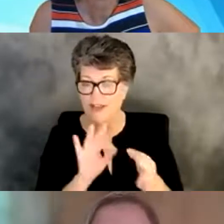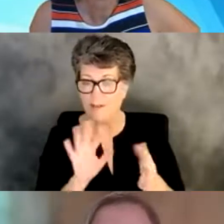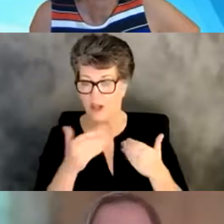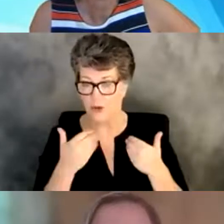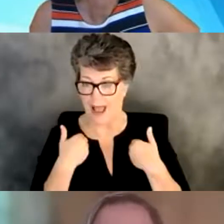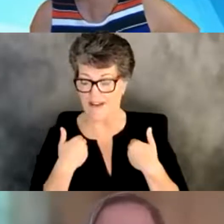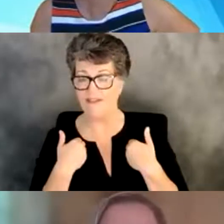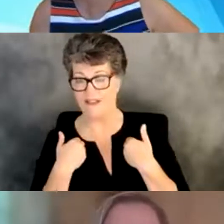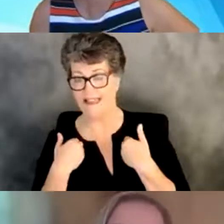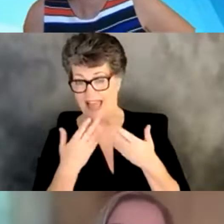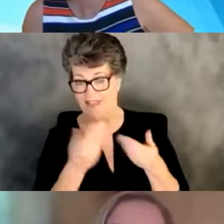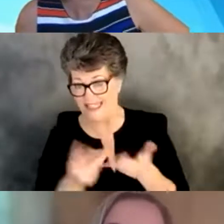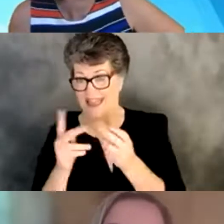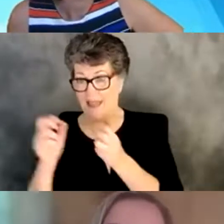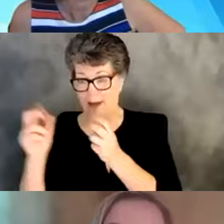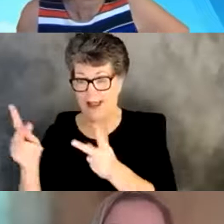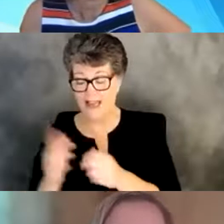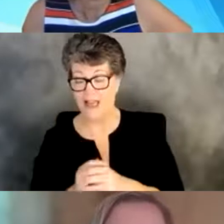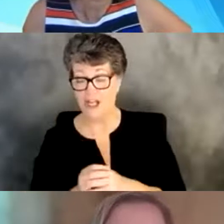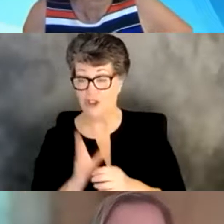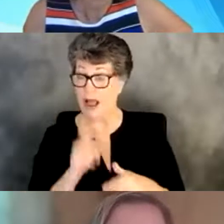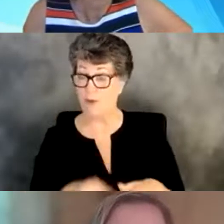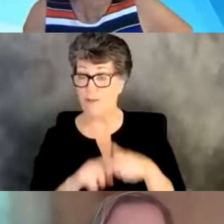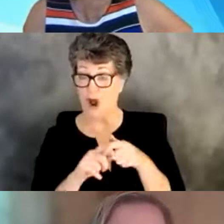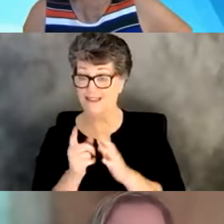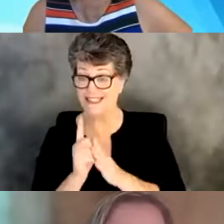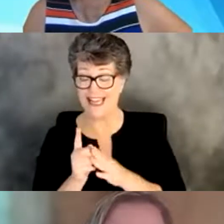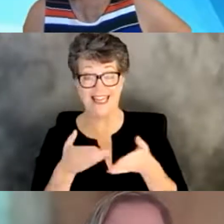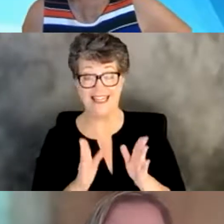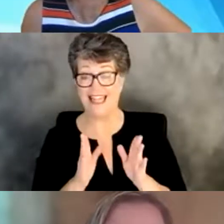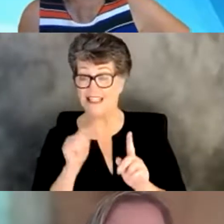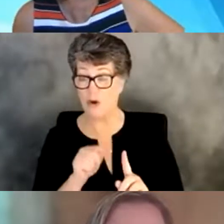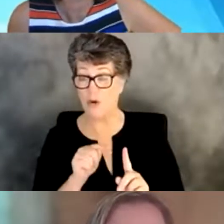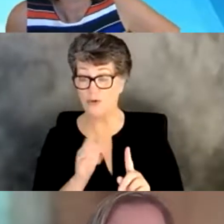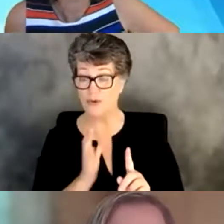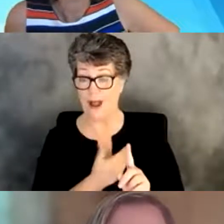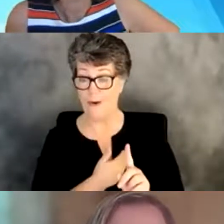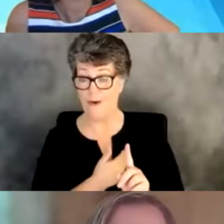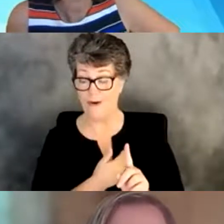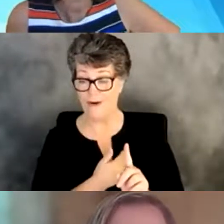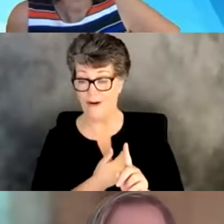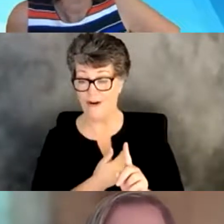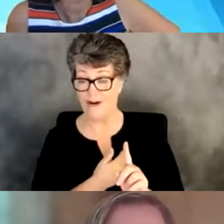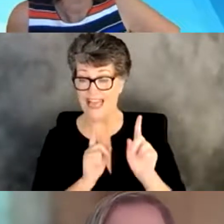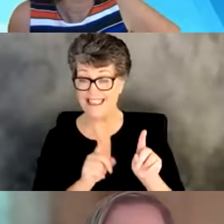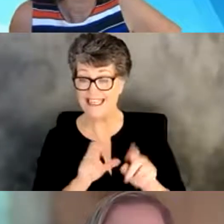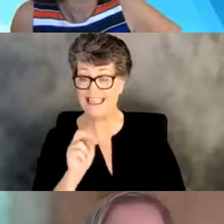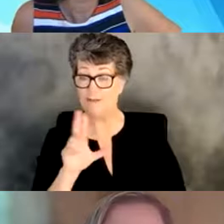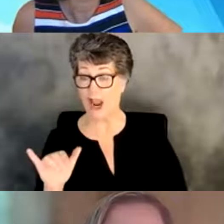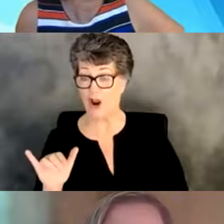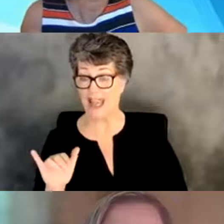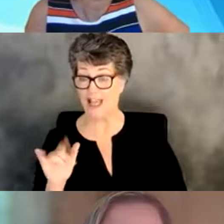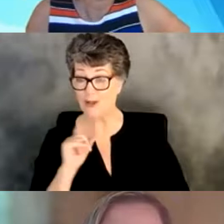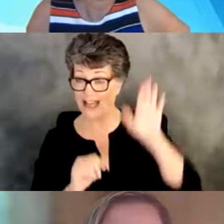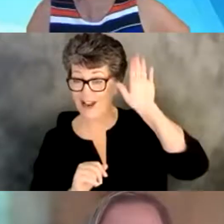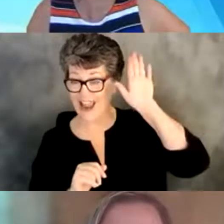and taking that back. So I will pause a second and let's go to our attendees. Mary, looks like you have